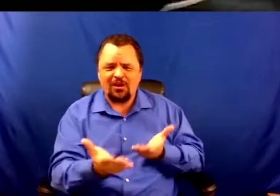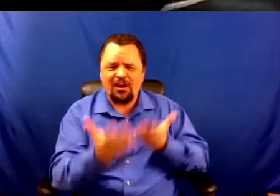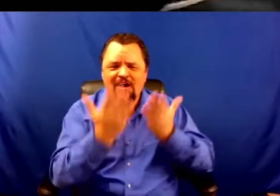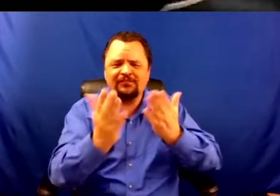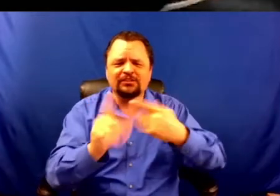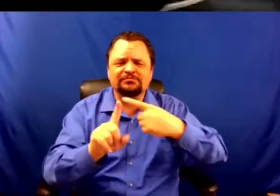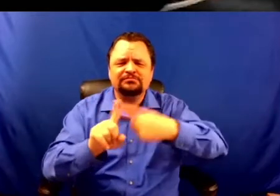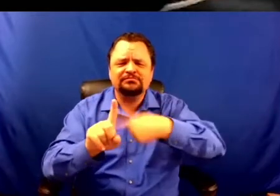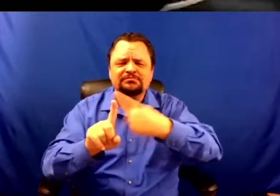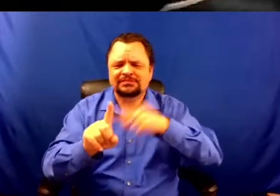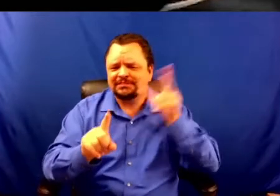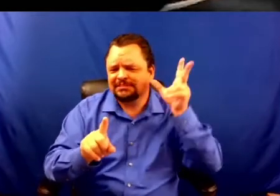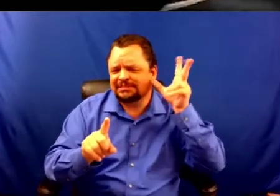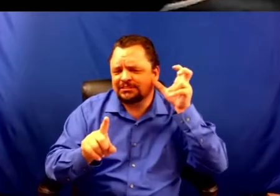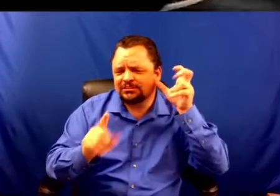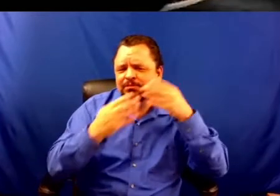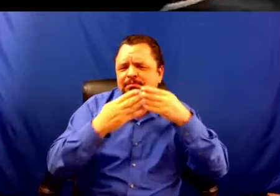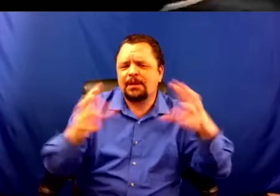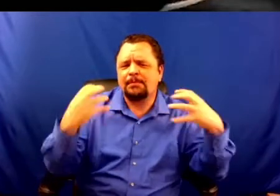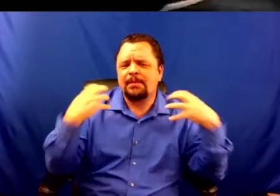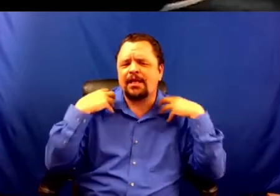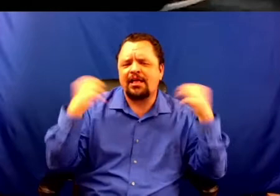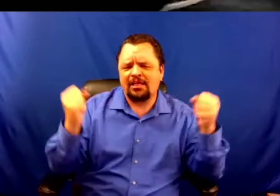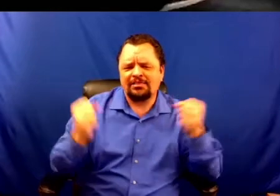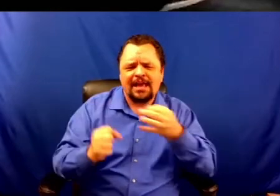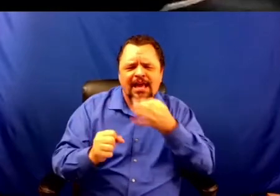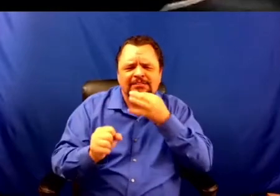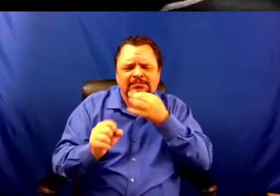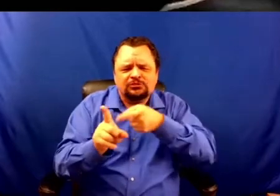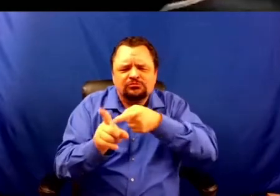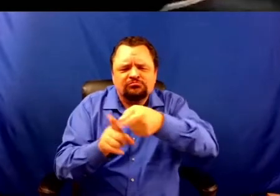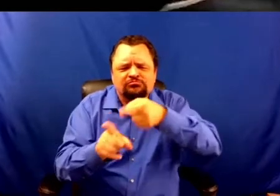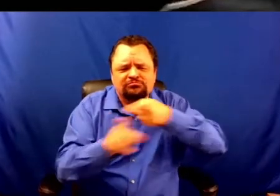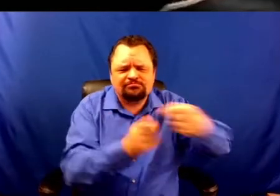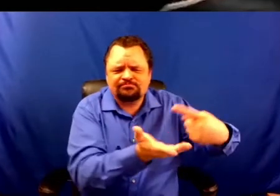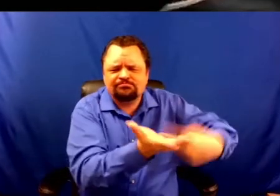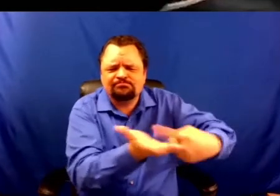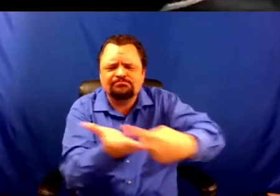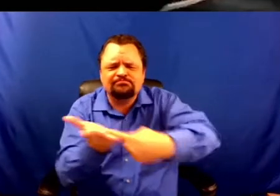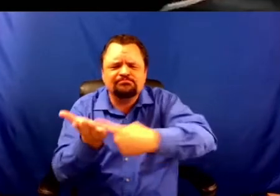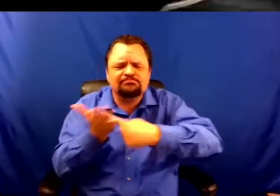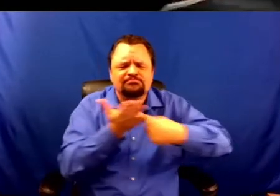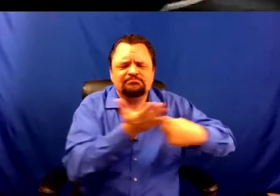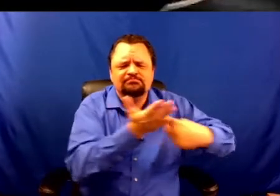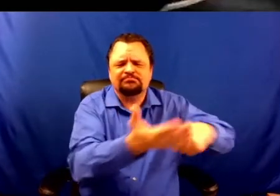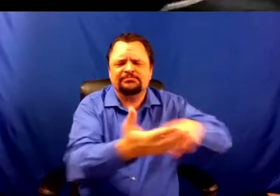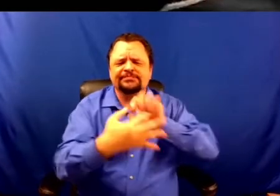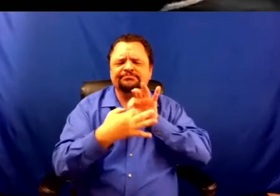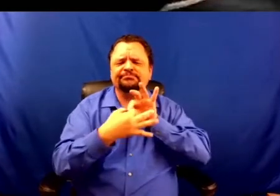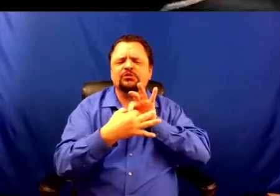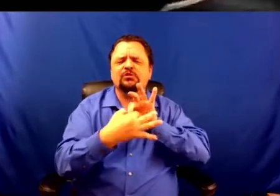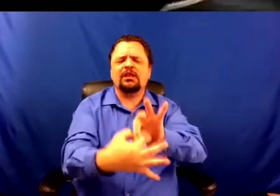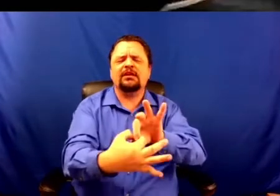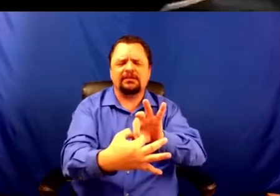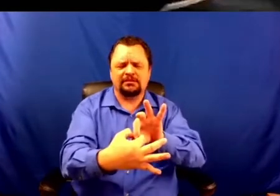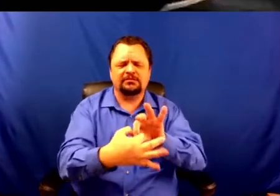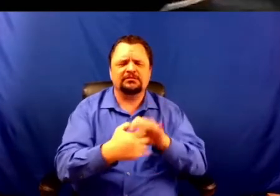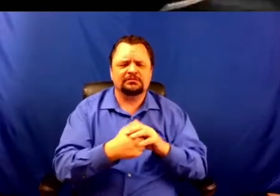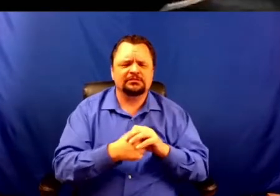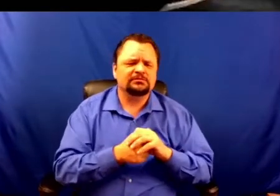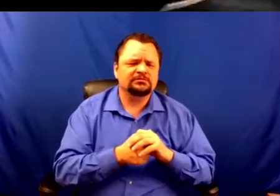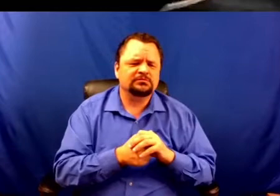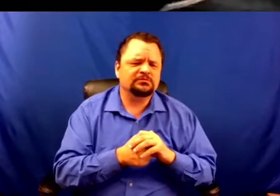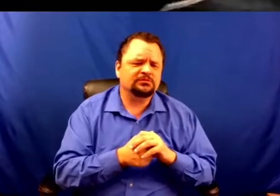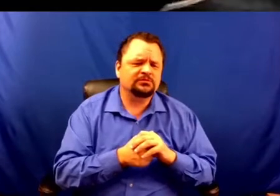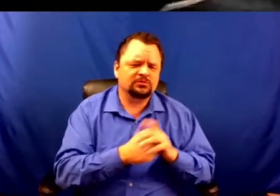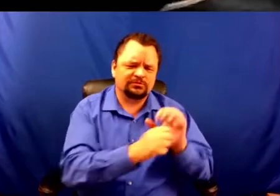you about this pandemic. And I understand that your proclamation isn't against vaccinations per se. But